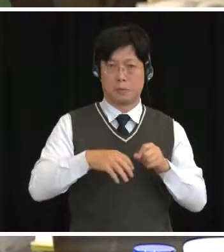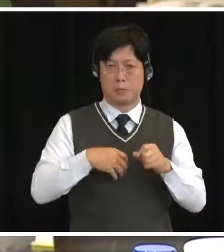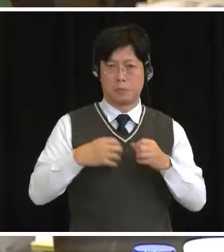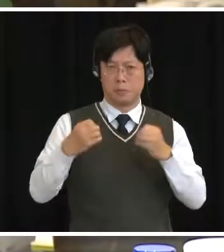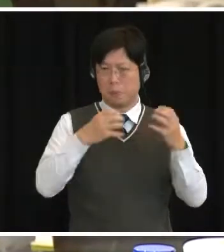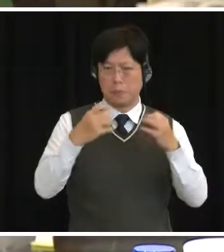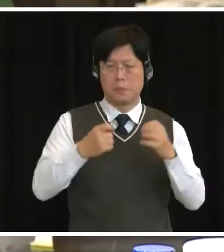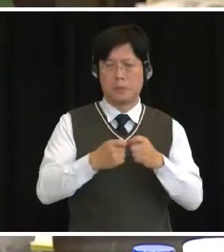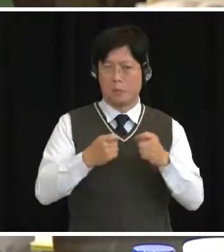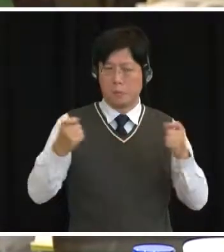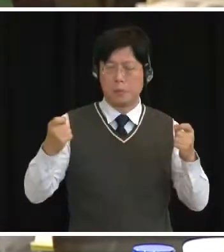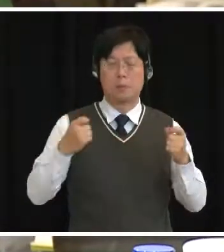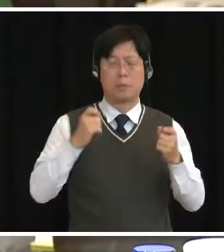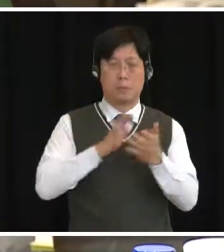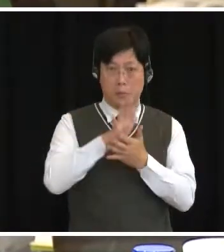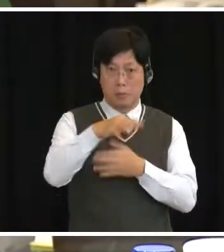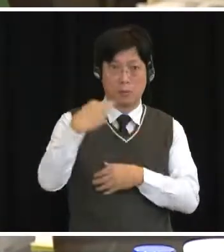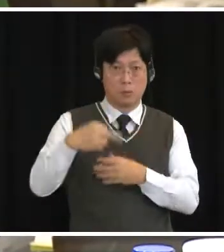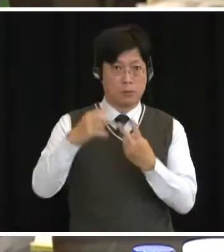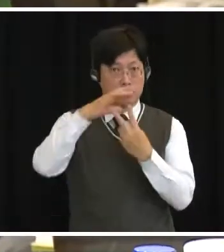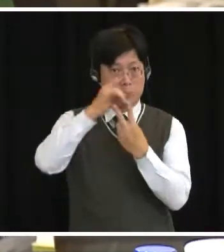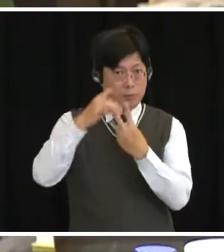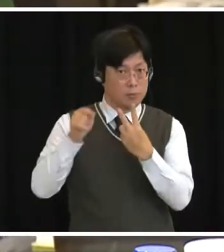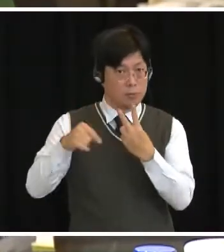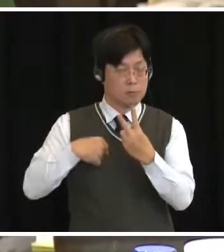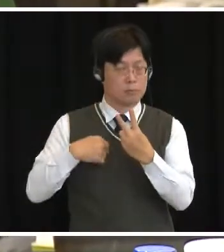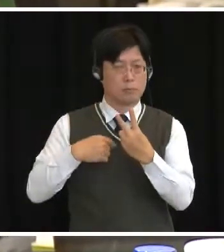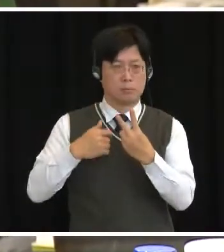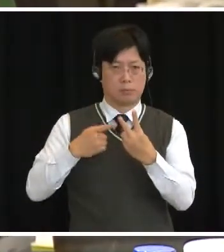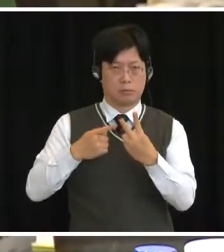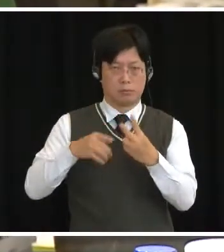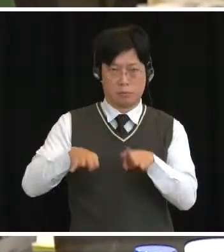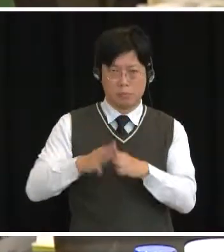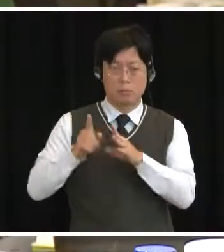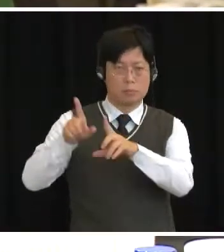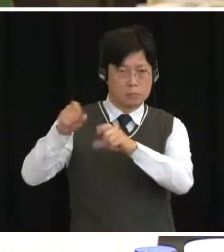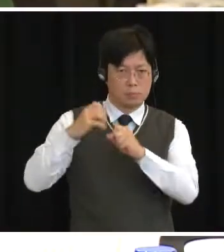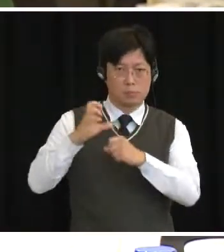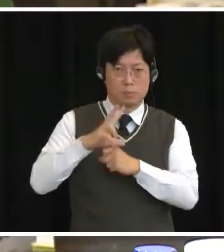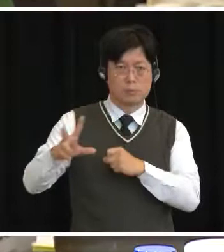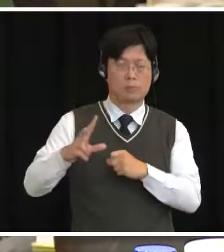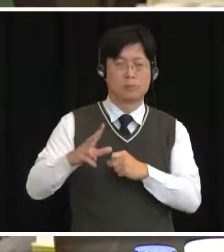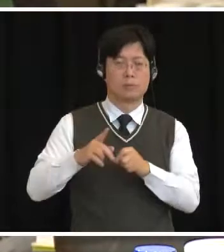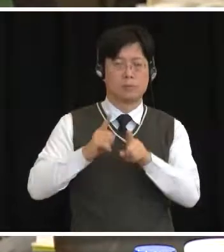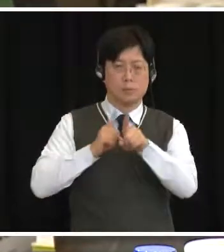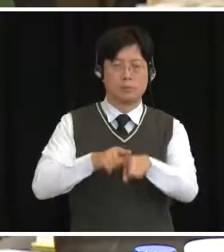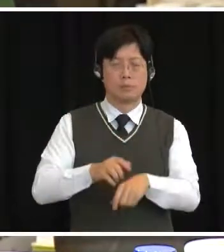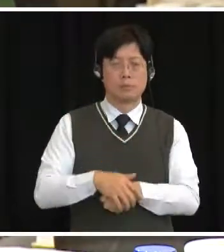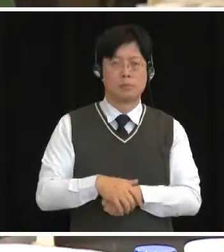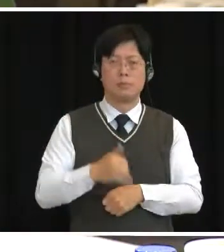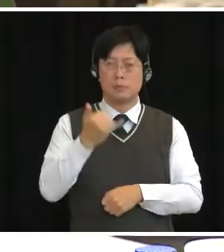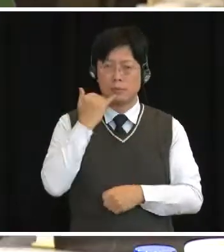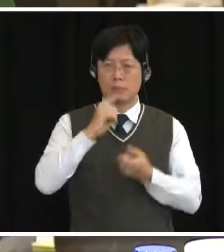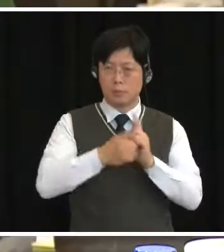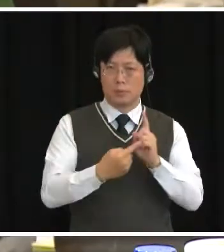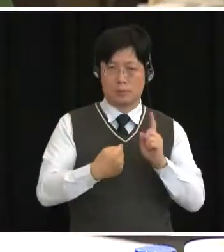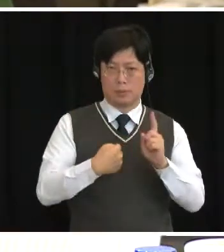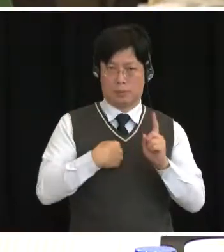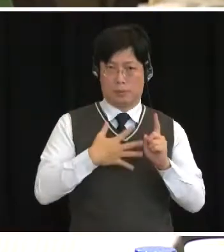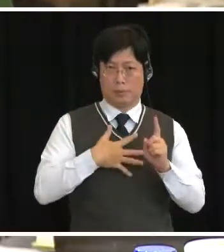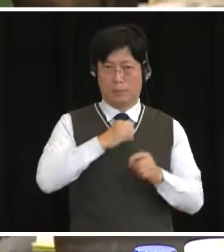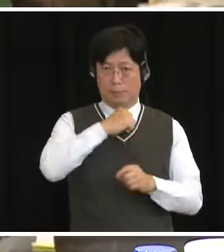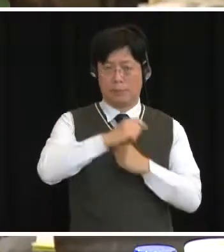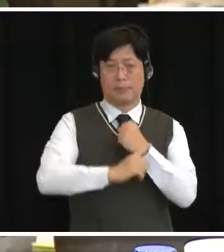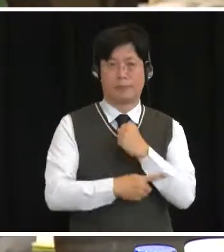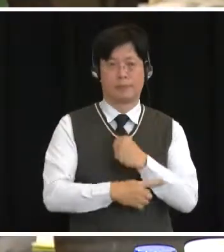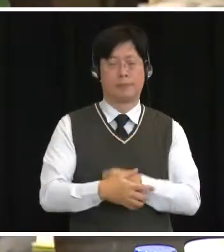think maybe after a period of time, we may also adopt the two optical